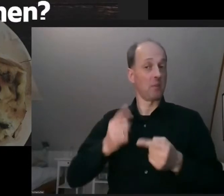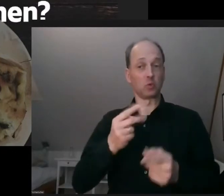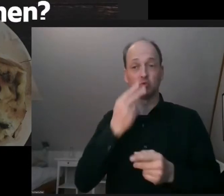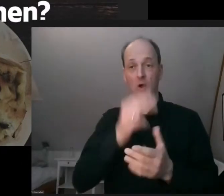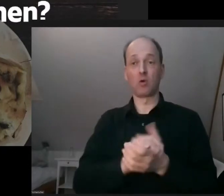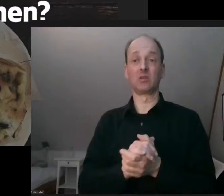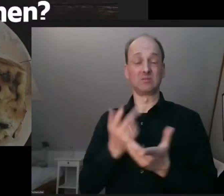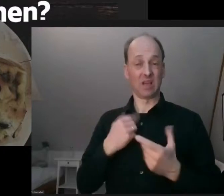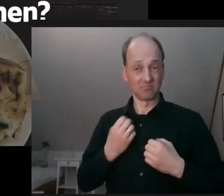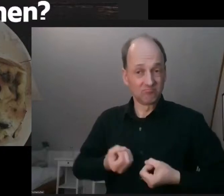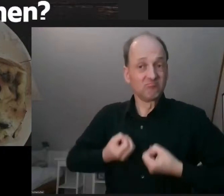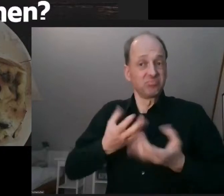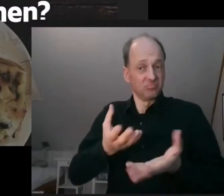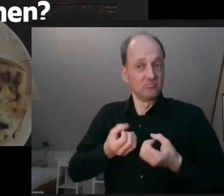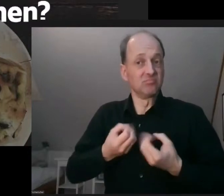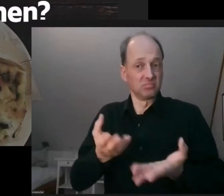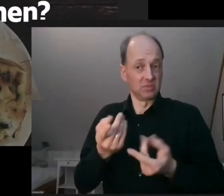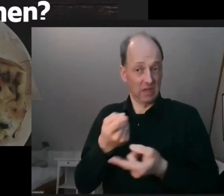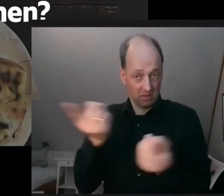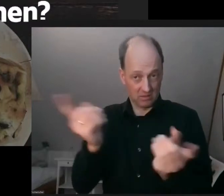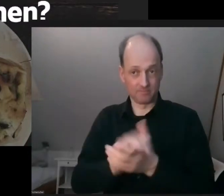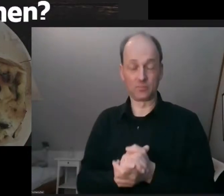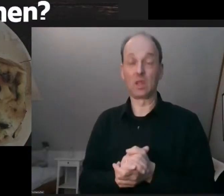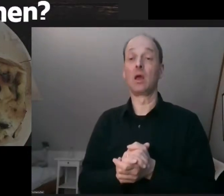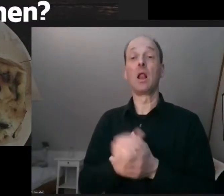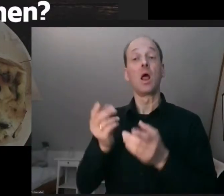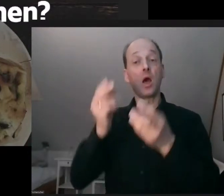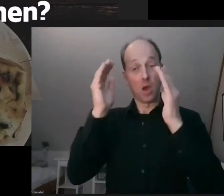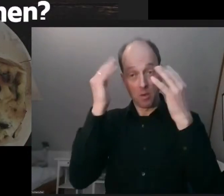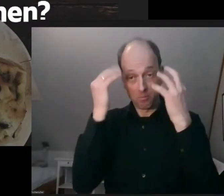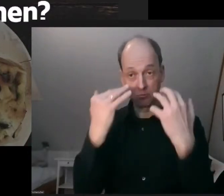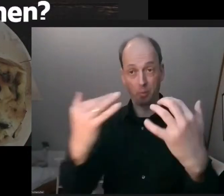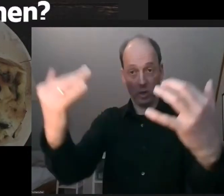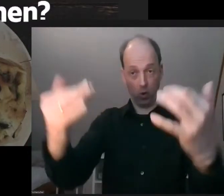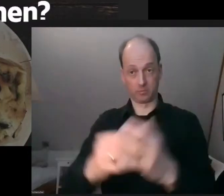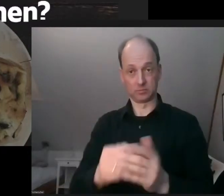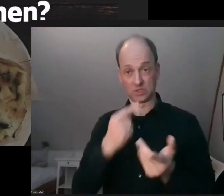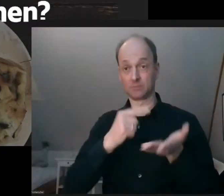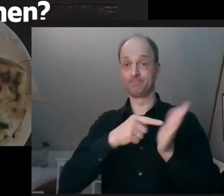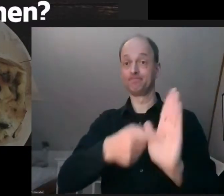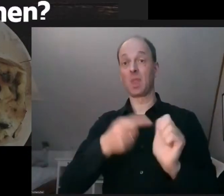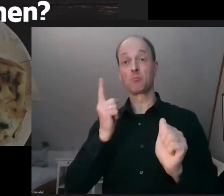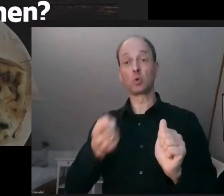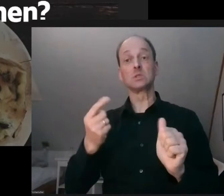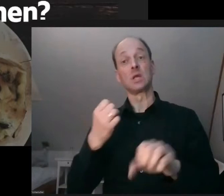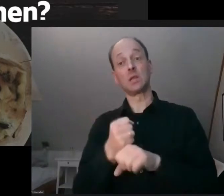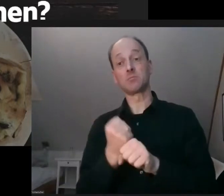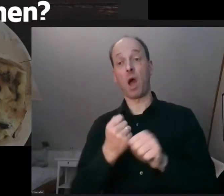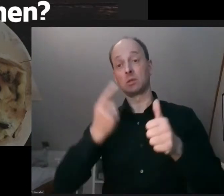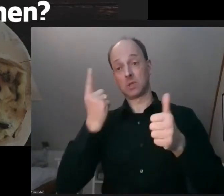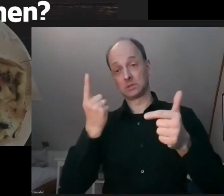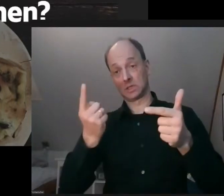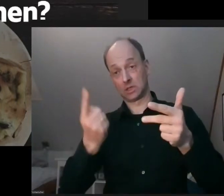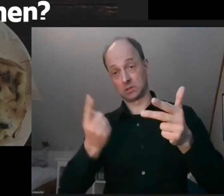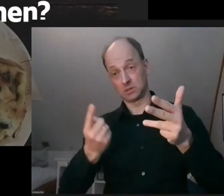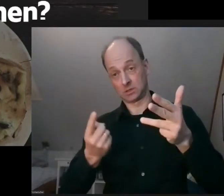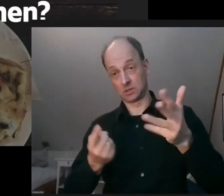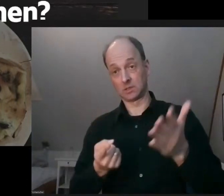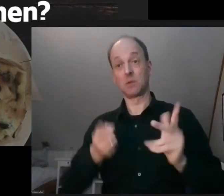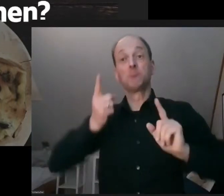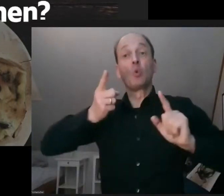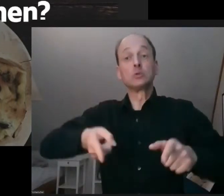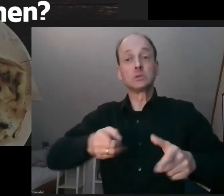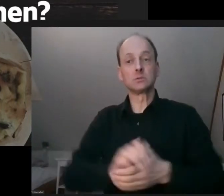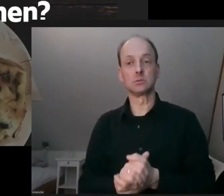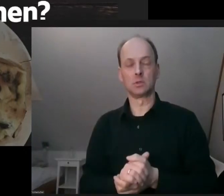think it's not necessary, because you have to see to which extent everybody is able to take part in the processes. And if I say, okay,